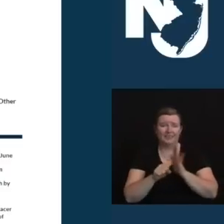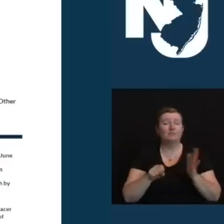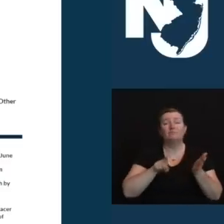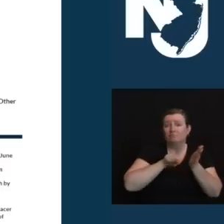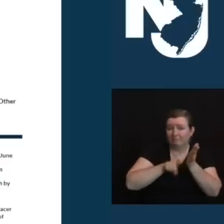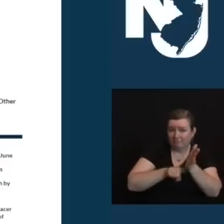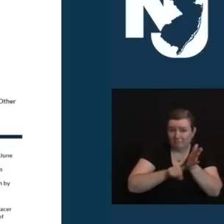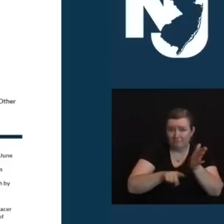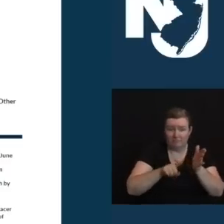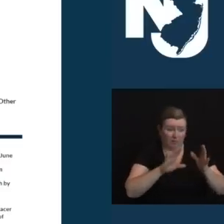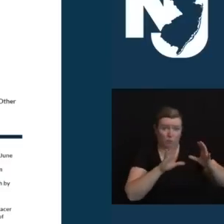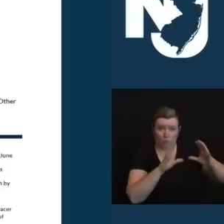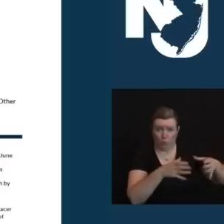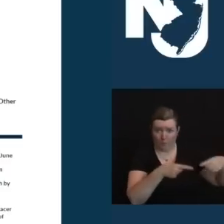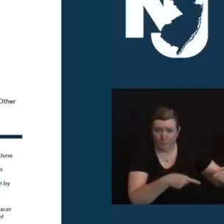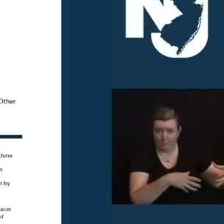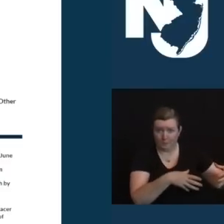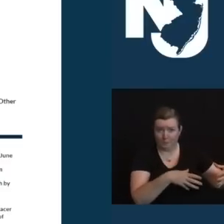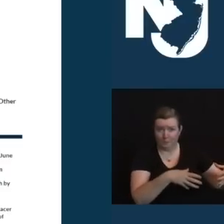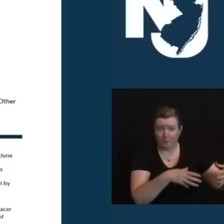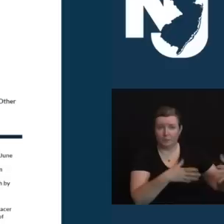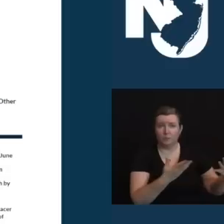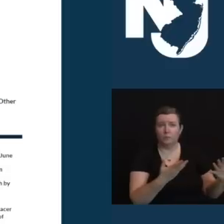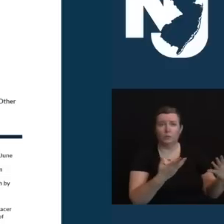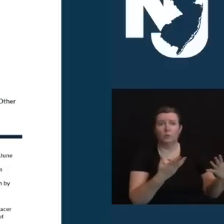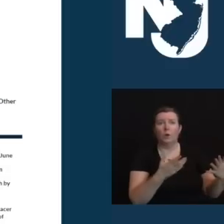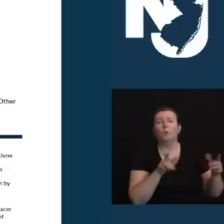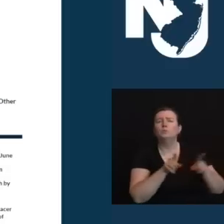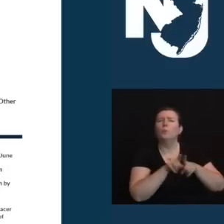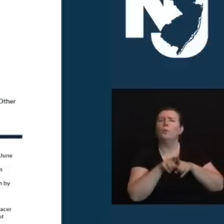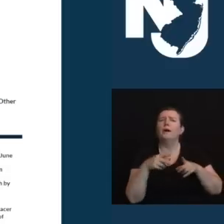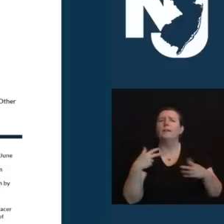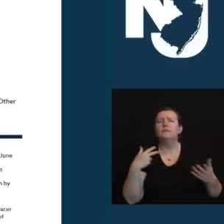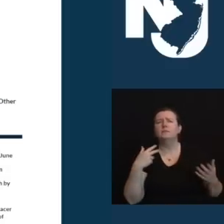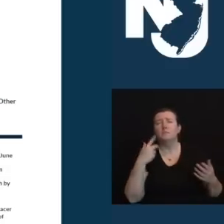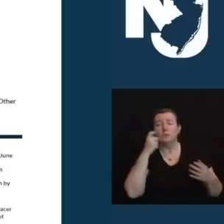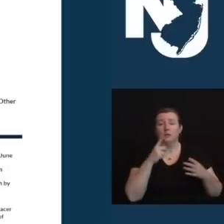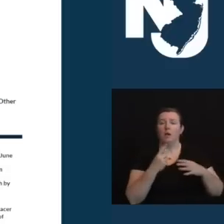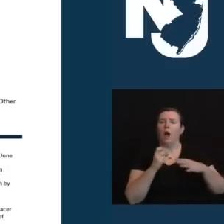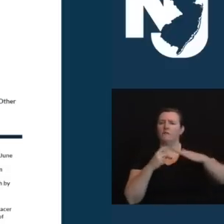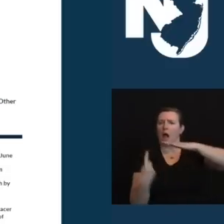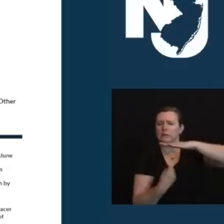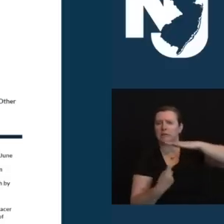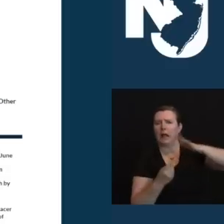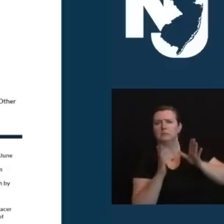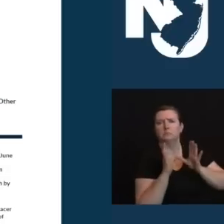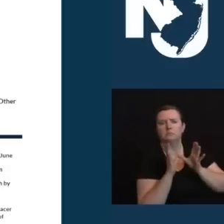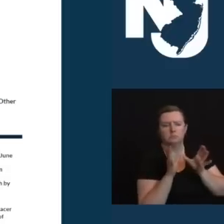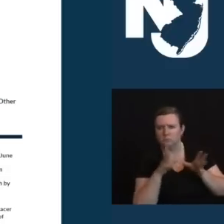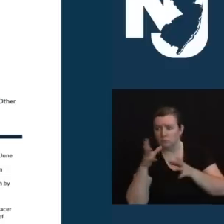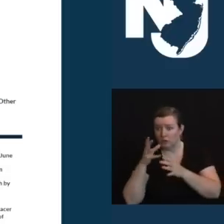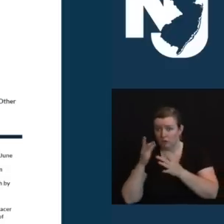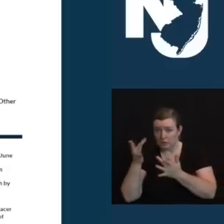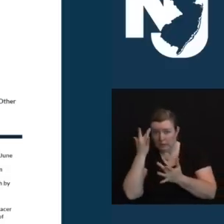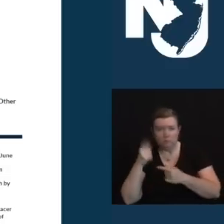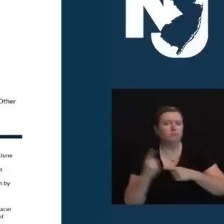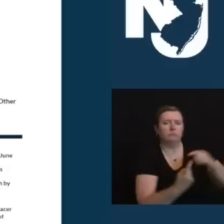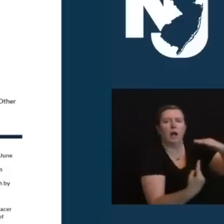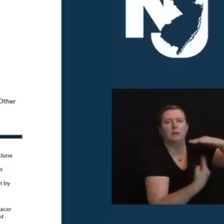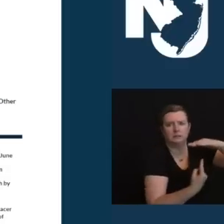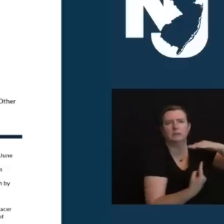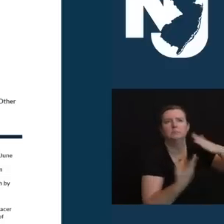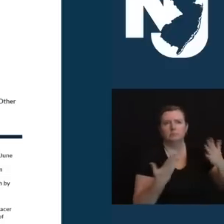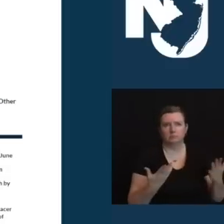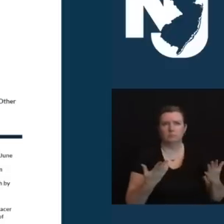core, the objective of the isolation rooms and plans that Judy referred to the other day, is not that we